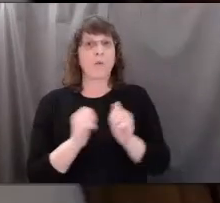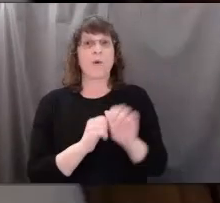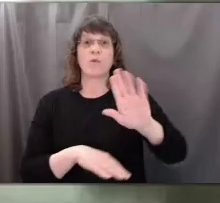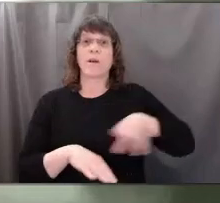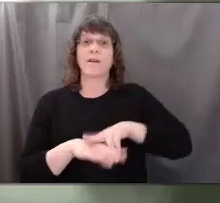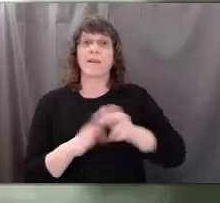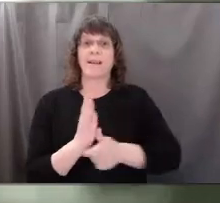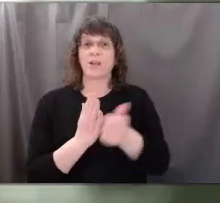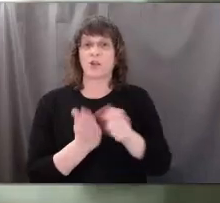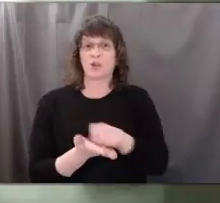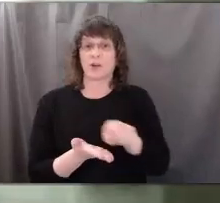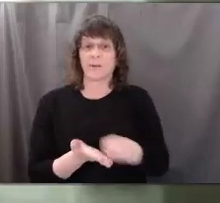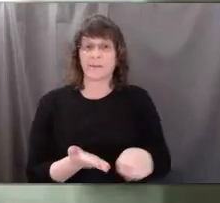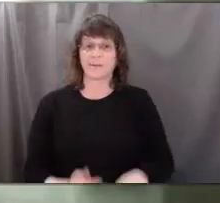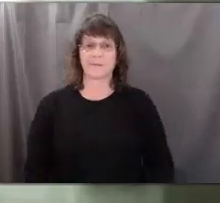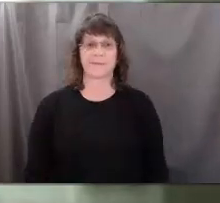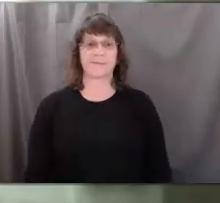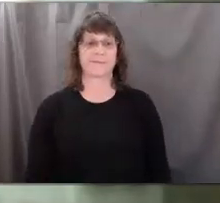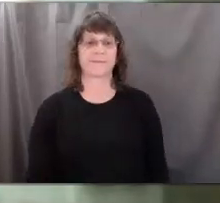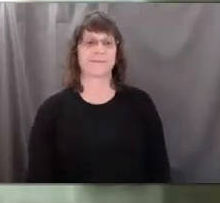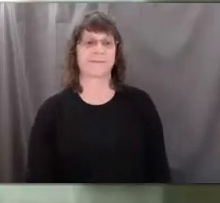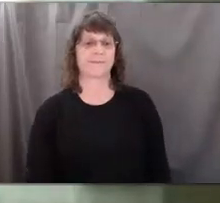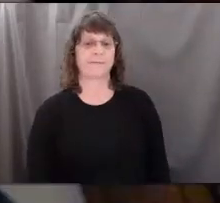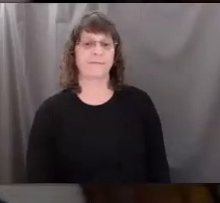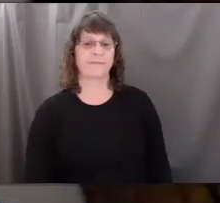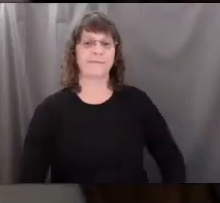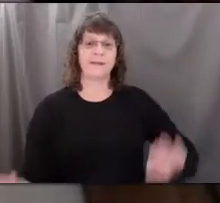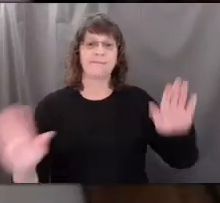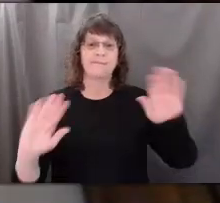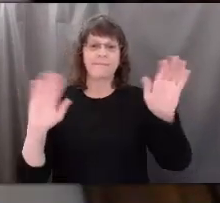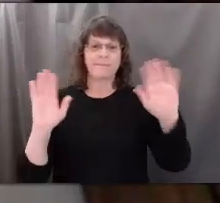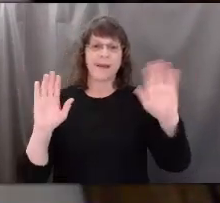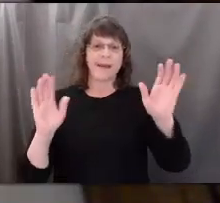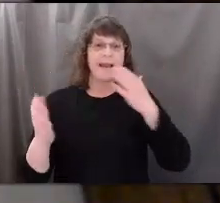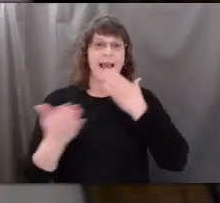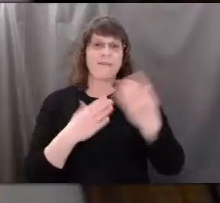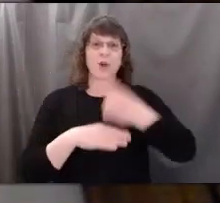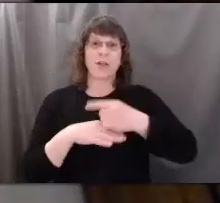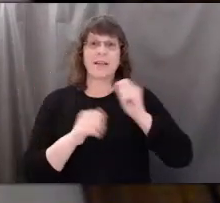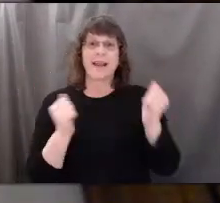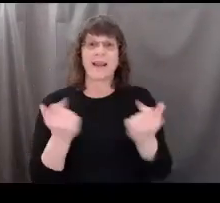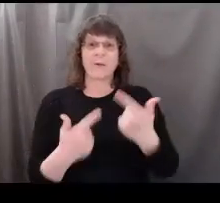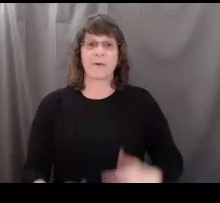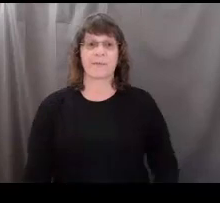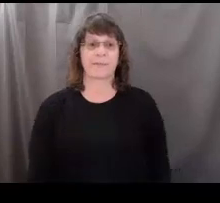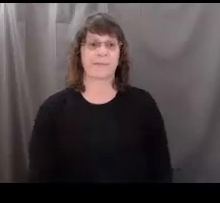journal. All right. Have a good day, everybody.